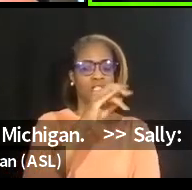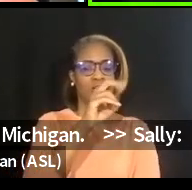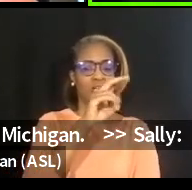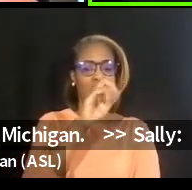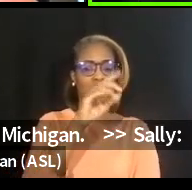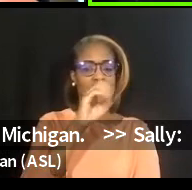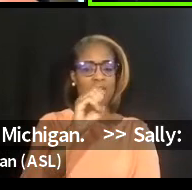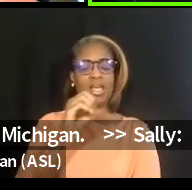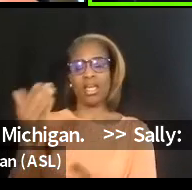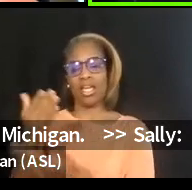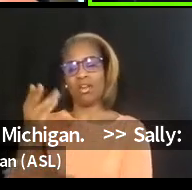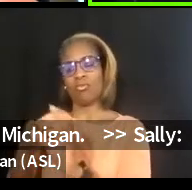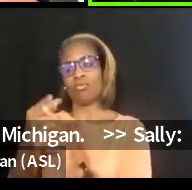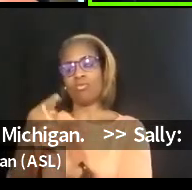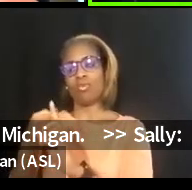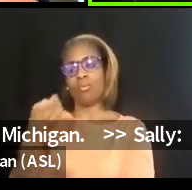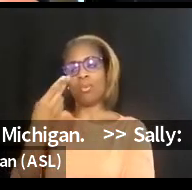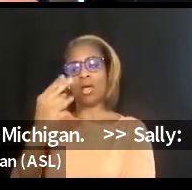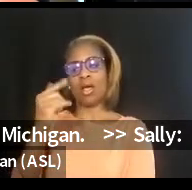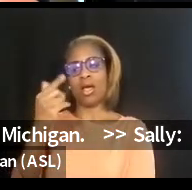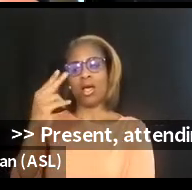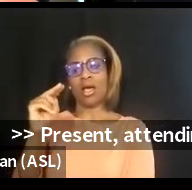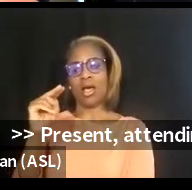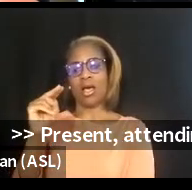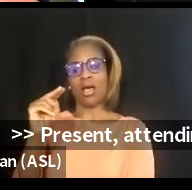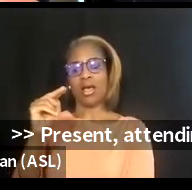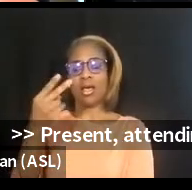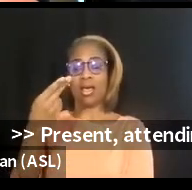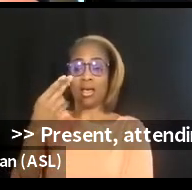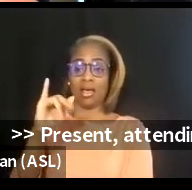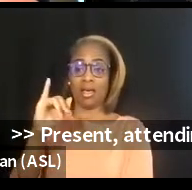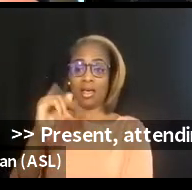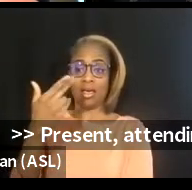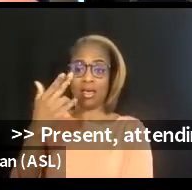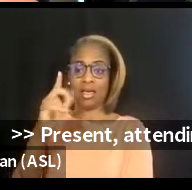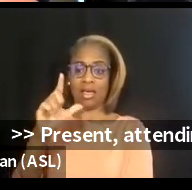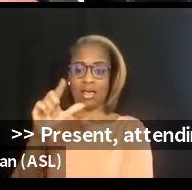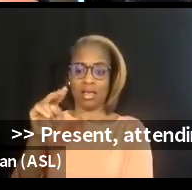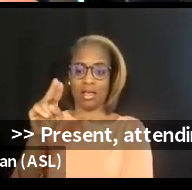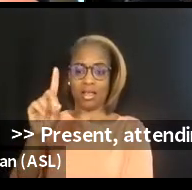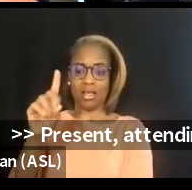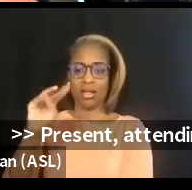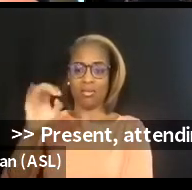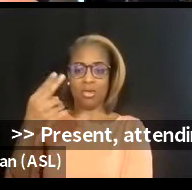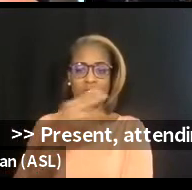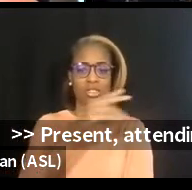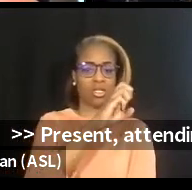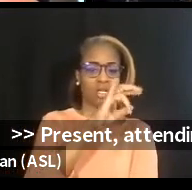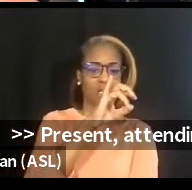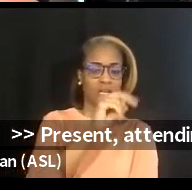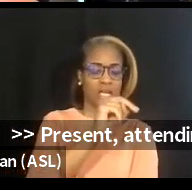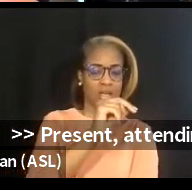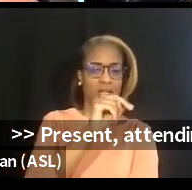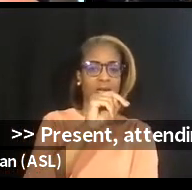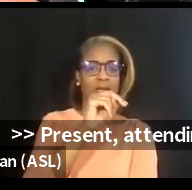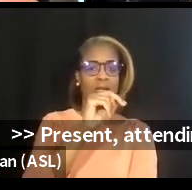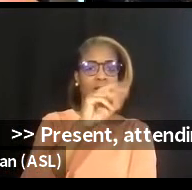Michigan. Aaron Wagner. Present, attending remotely from Charlotte,